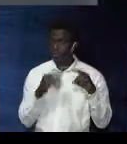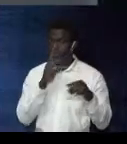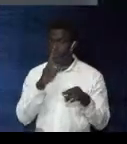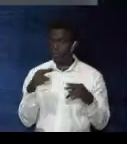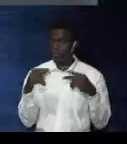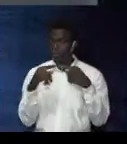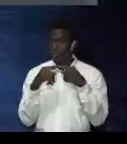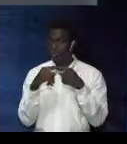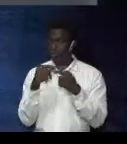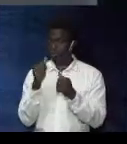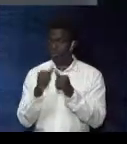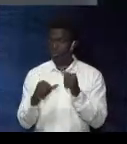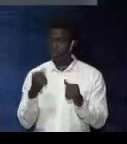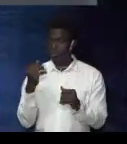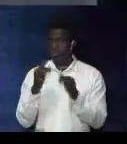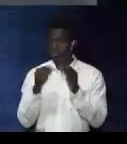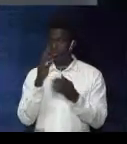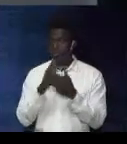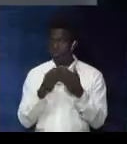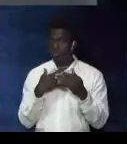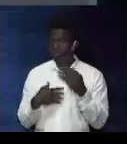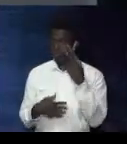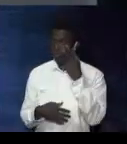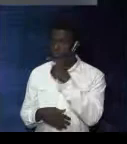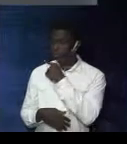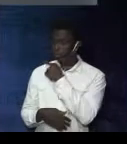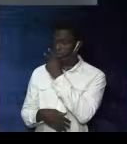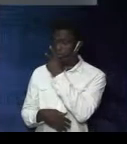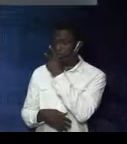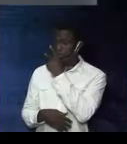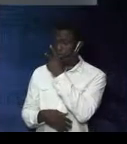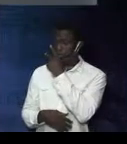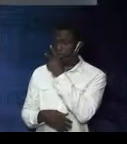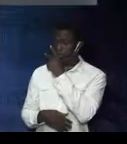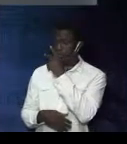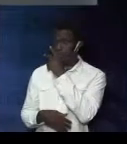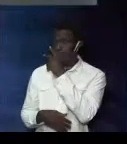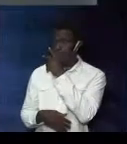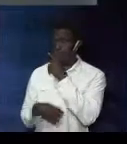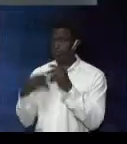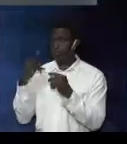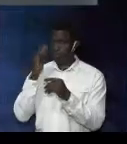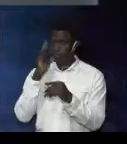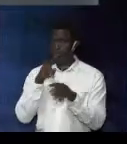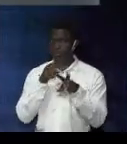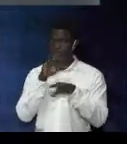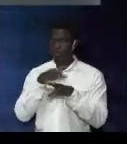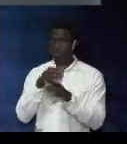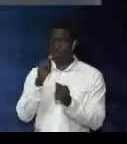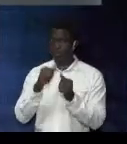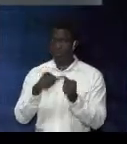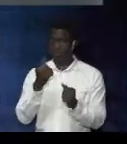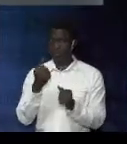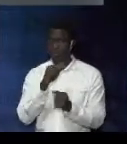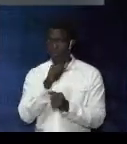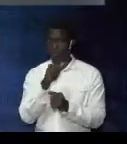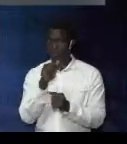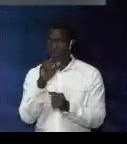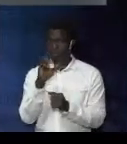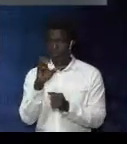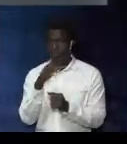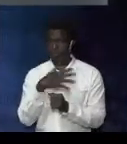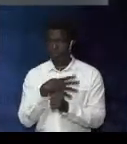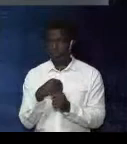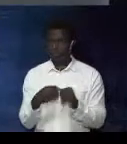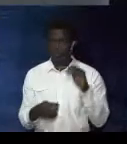opposite each other. If somebody were to be sitting here and another person sitting there, they will be looking right at each other. Also,